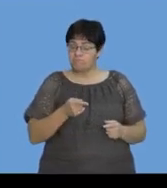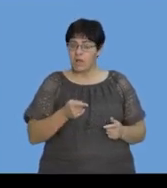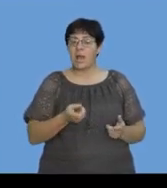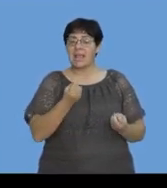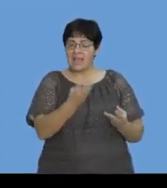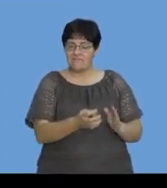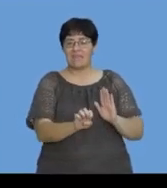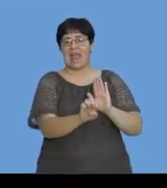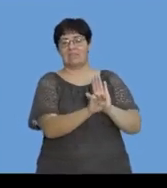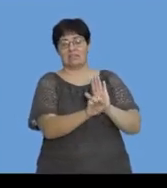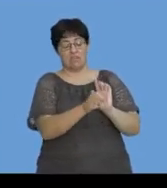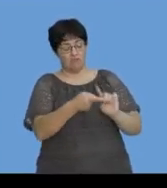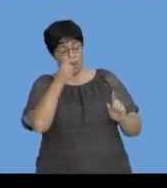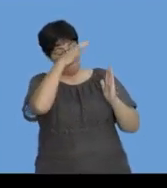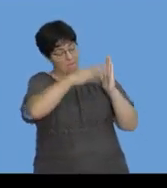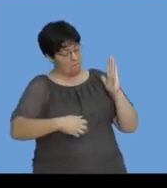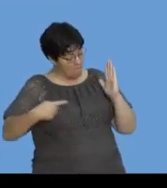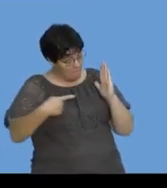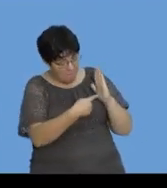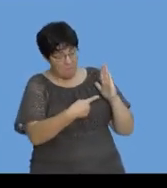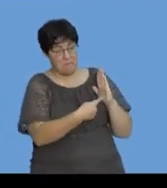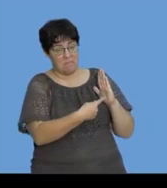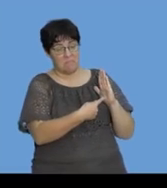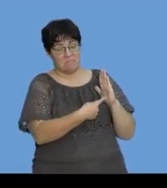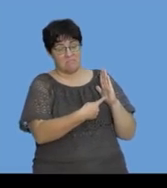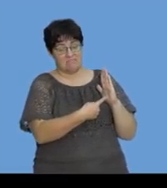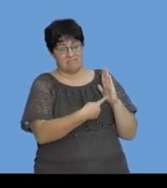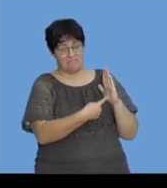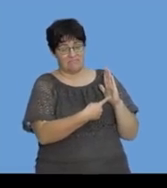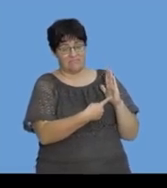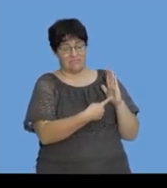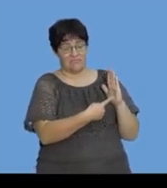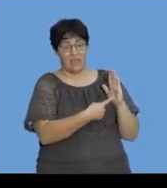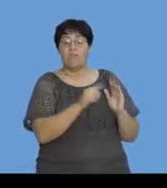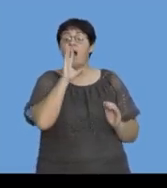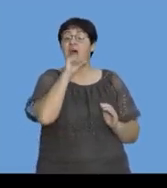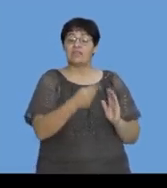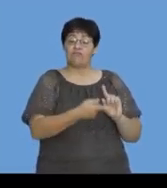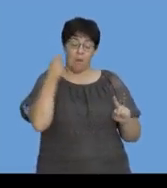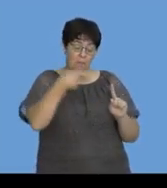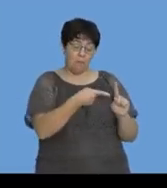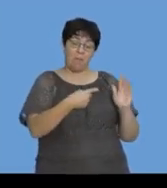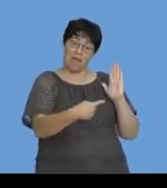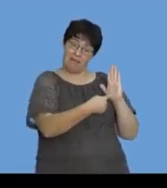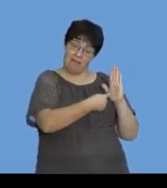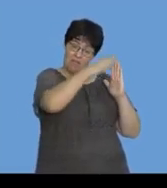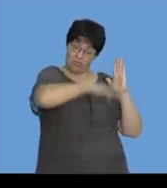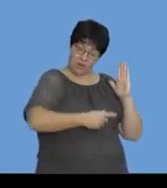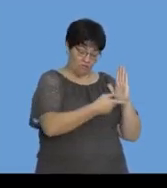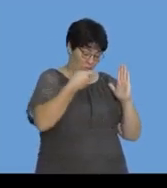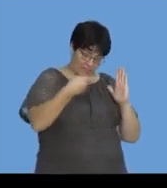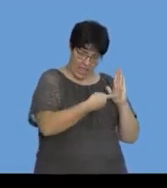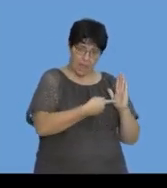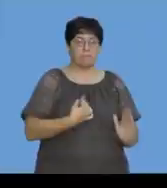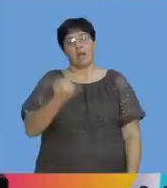So you provide evidence from the passage. If it asks you to provide evidence